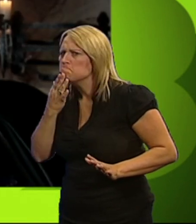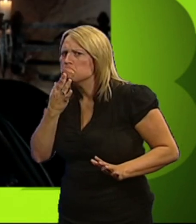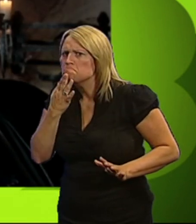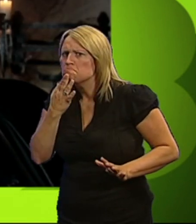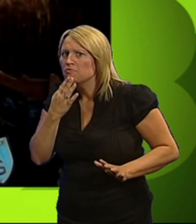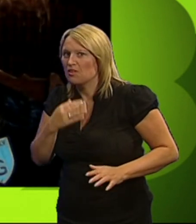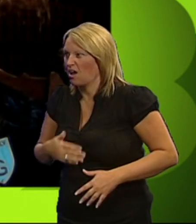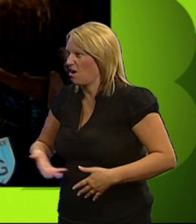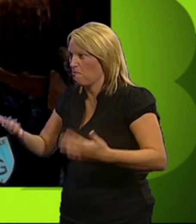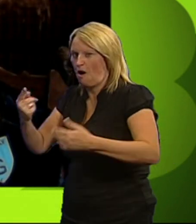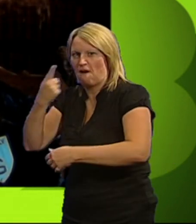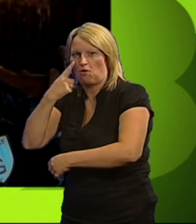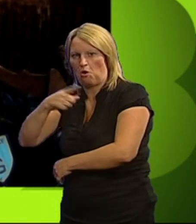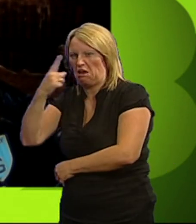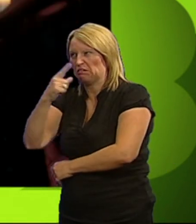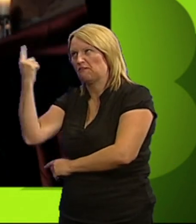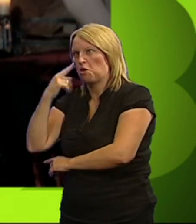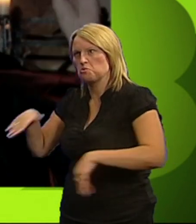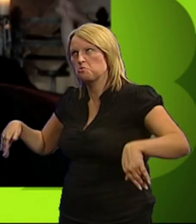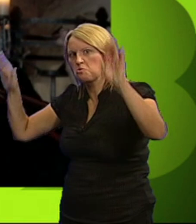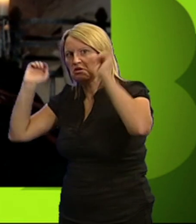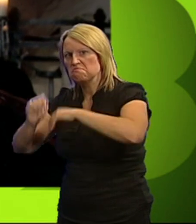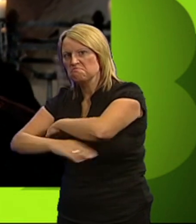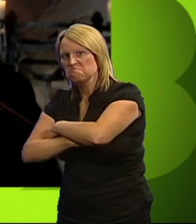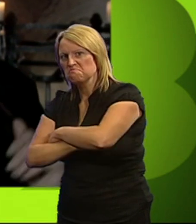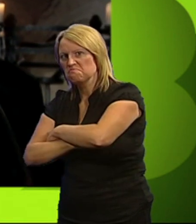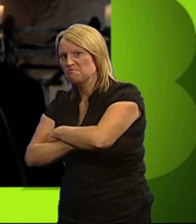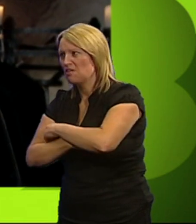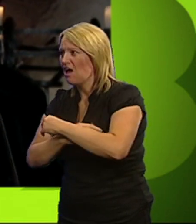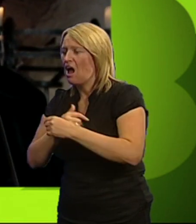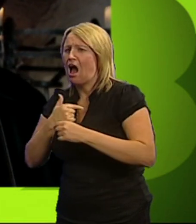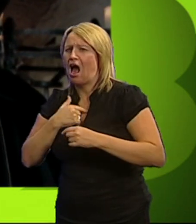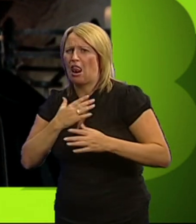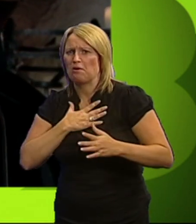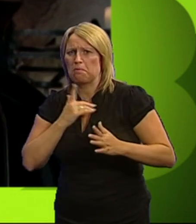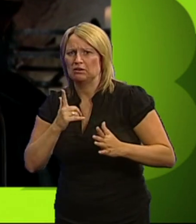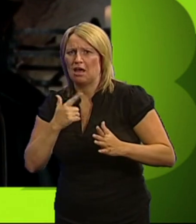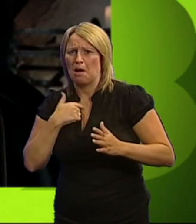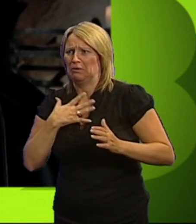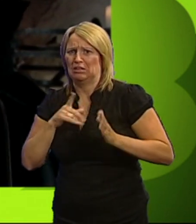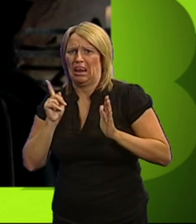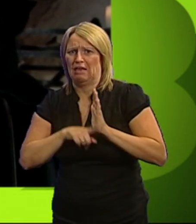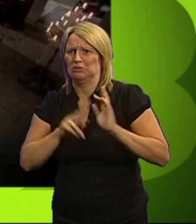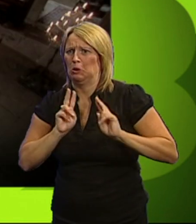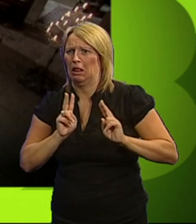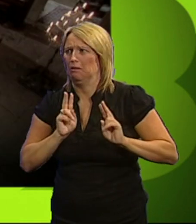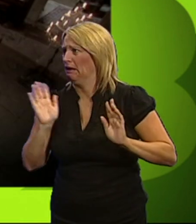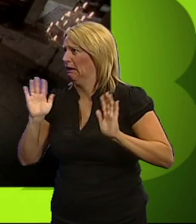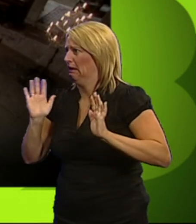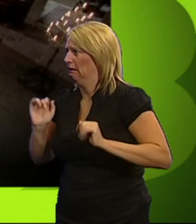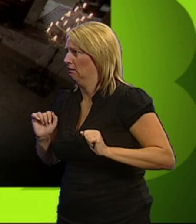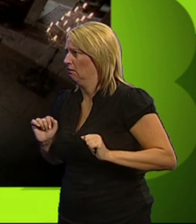Yeah, come on. Let's see you in action. I'd love to, but I'd better not be late for school.